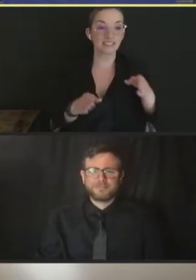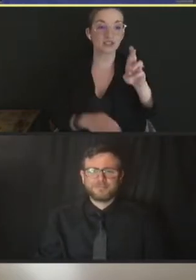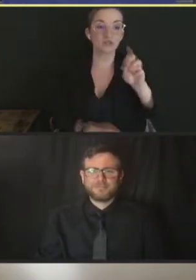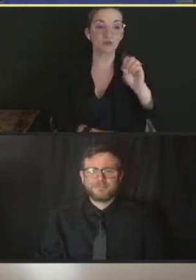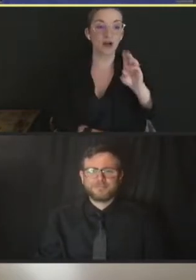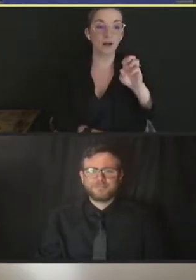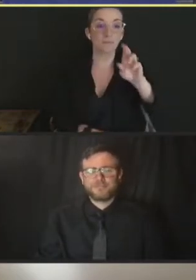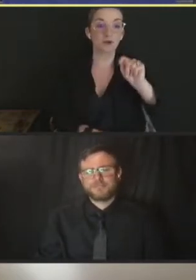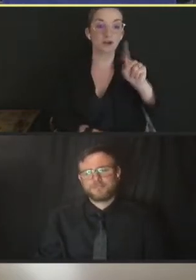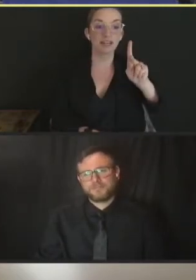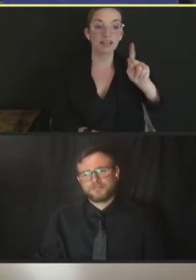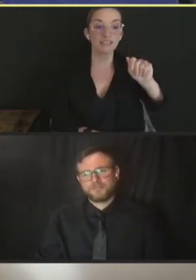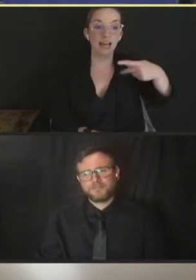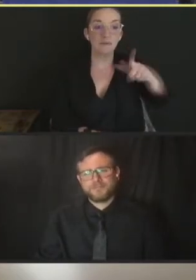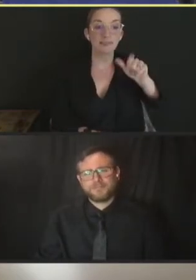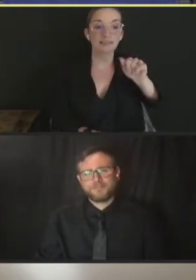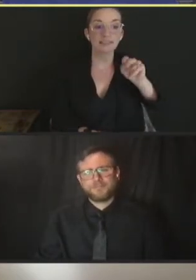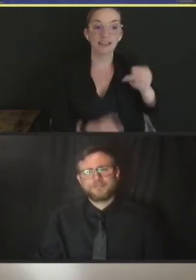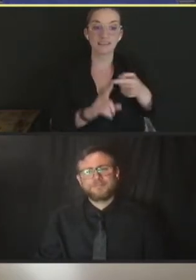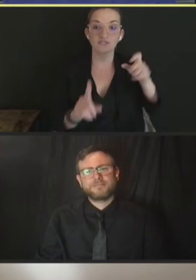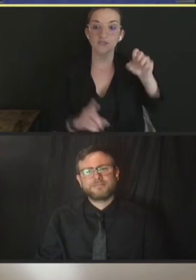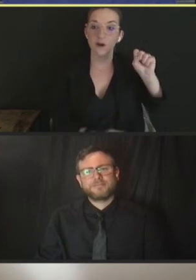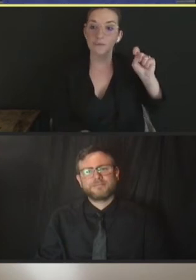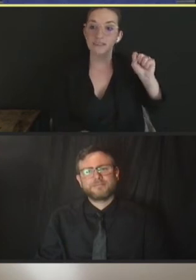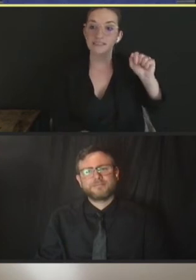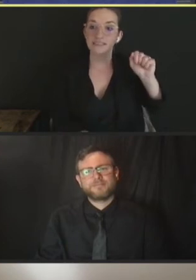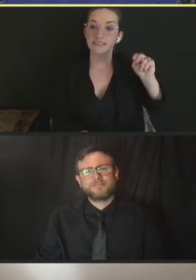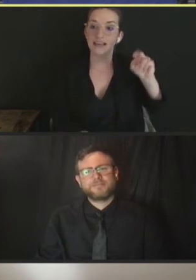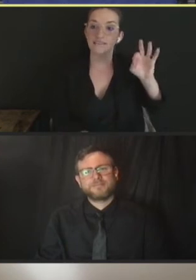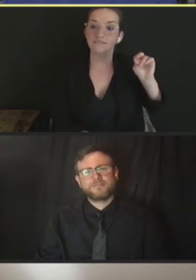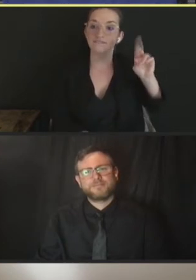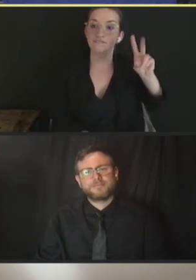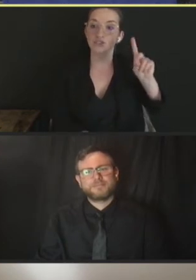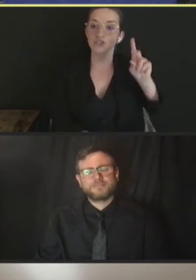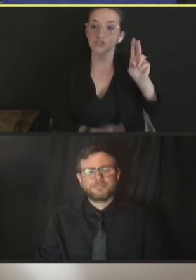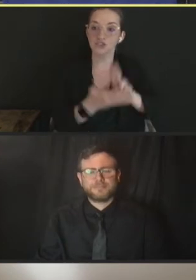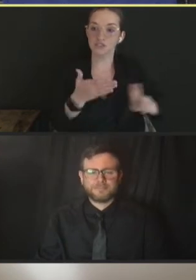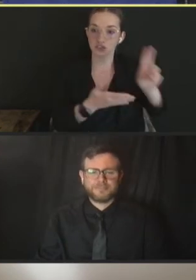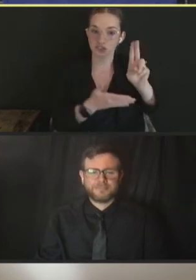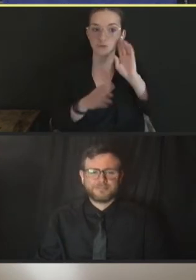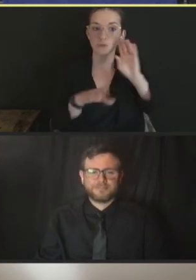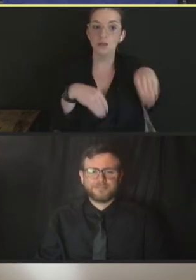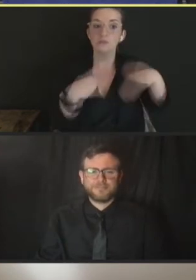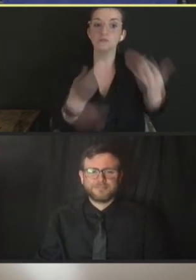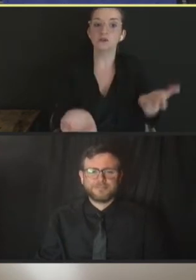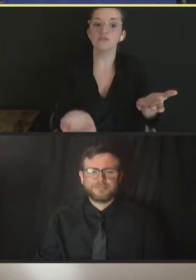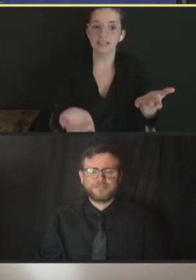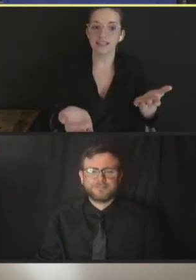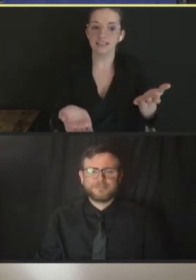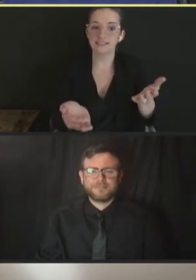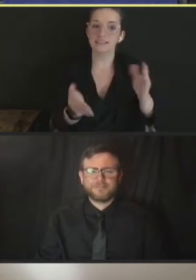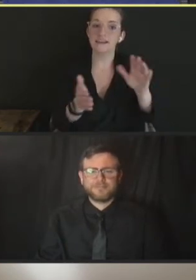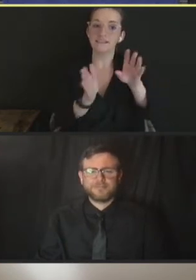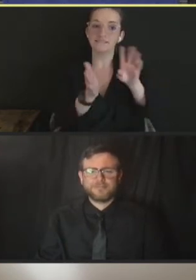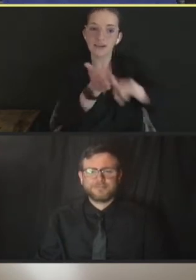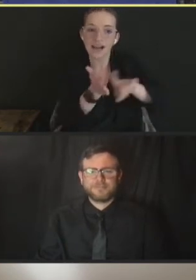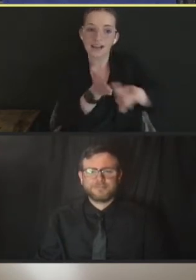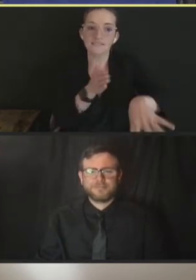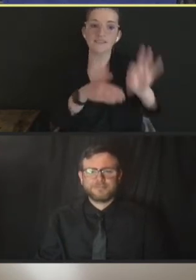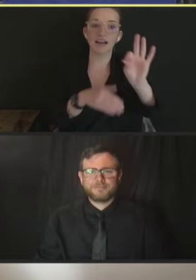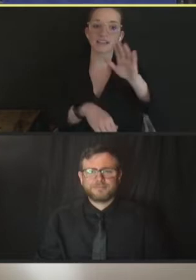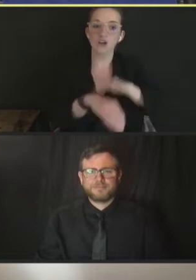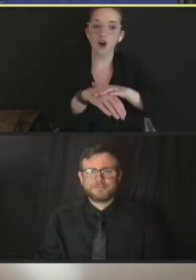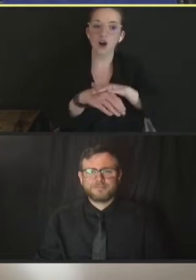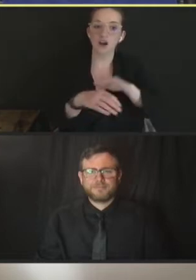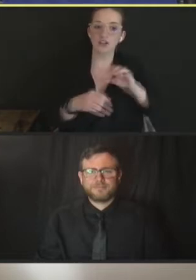Kaplan from Stanford University. He's going to present survey findings on COVID-19 vaccine safety and acceptance. Dr. Kaplan, your slides